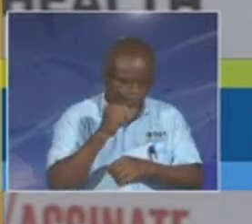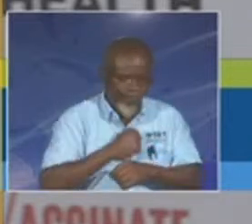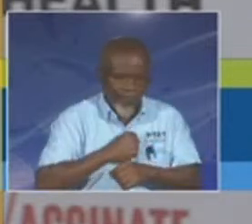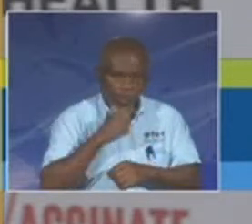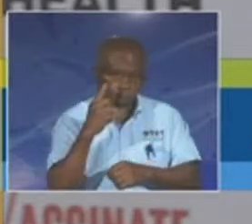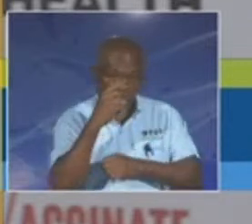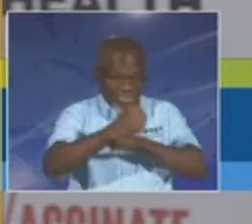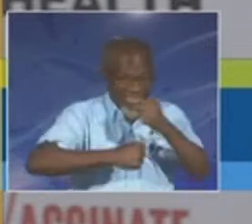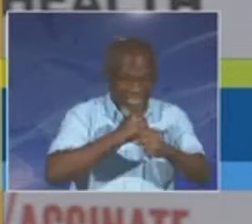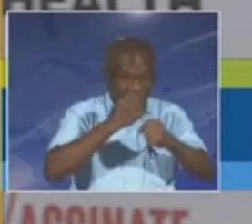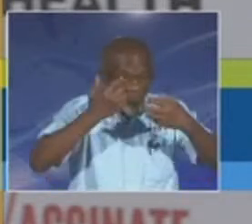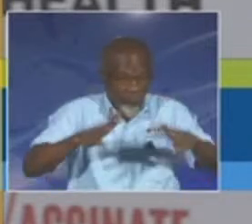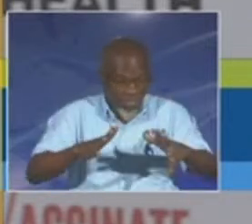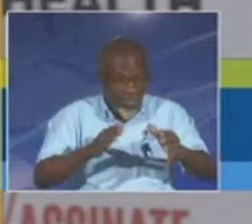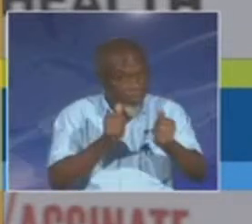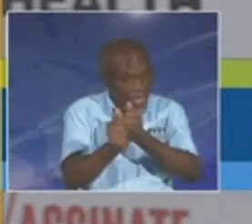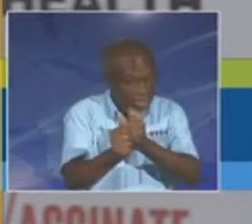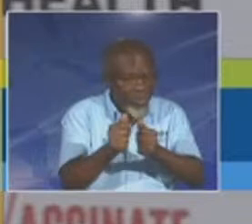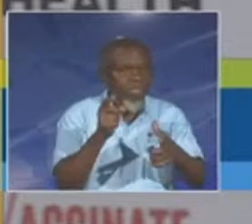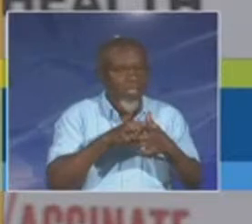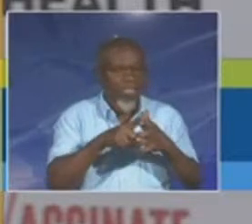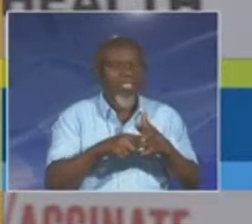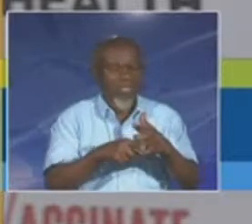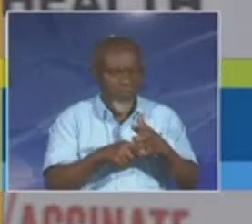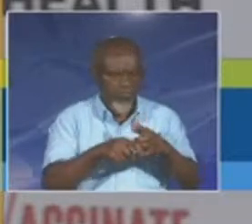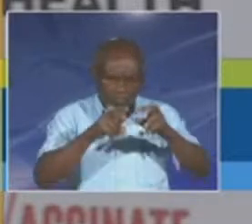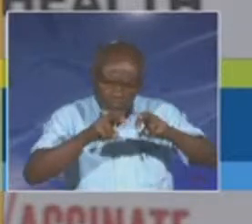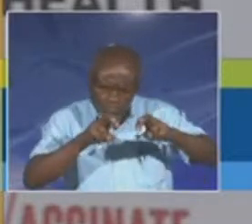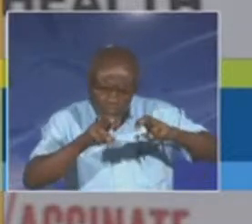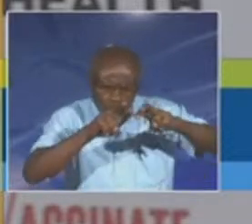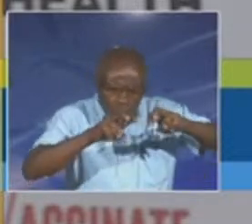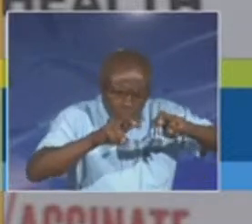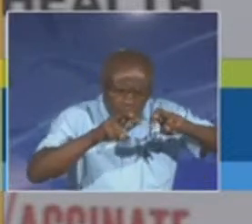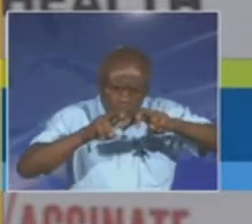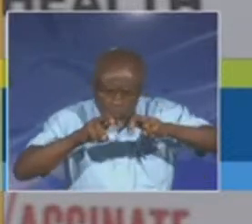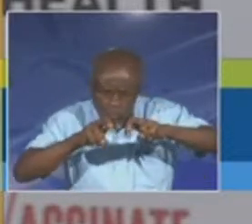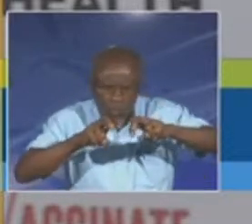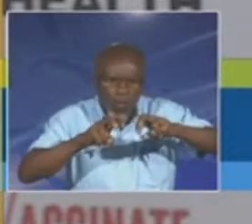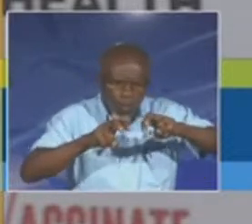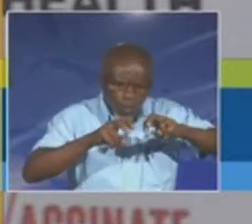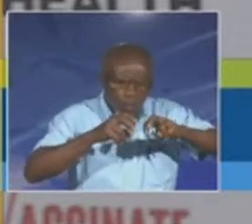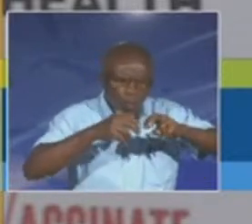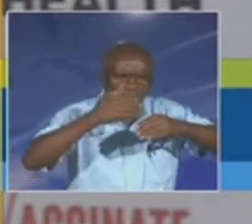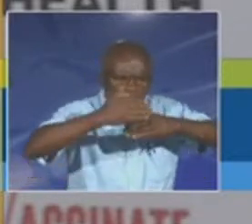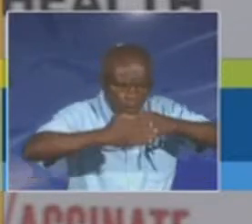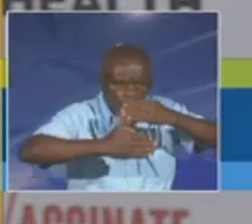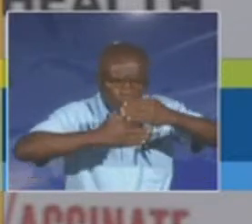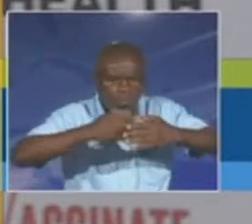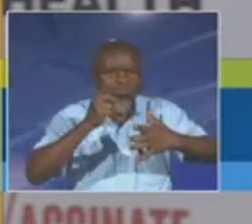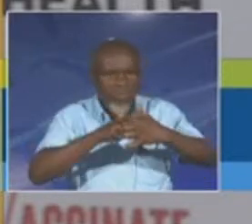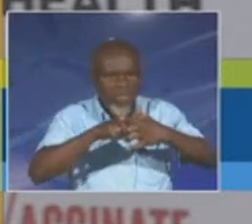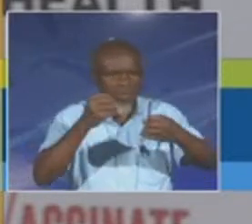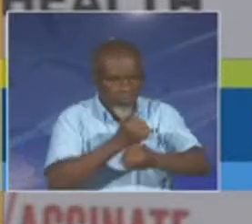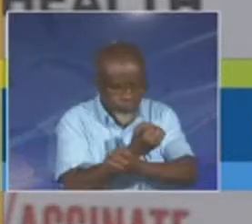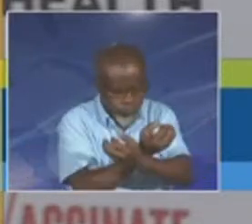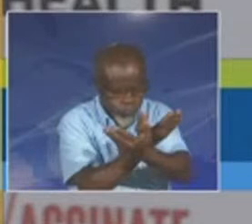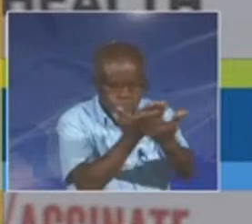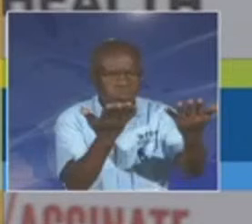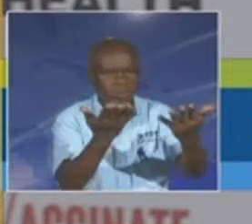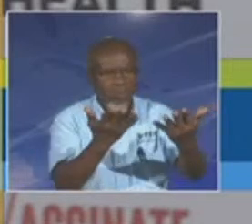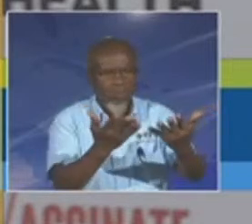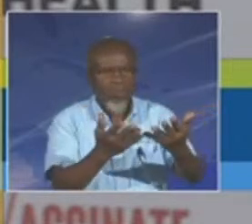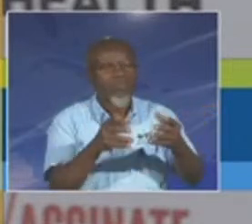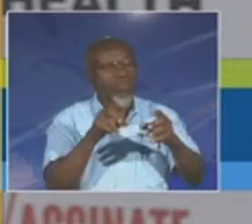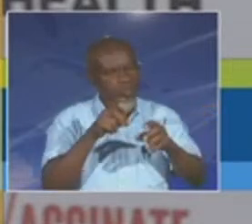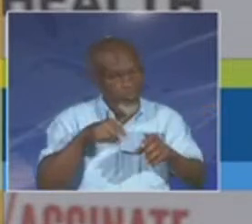and what they call clean up the data, verify, validate, etc. So we are quite keen to look at the areas in